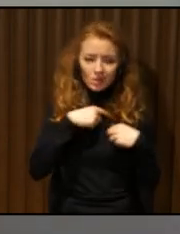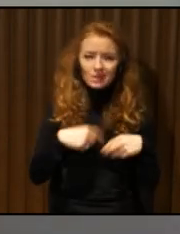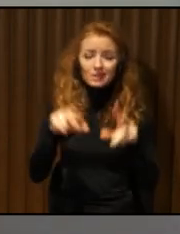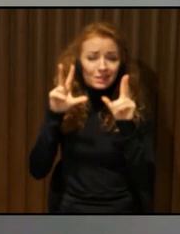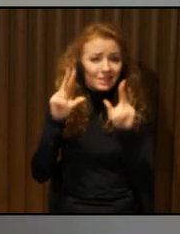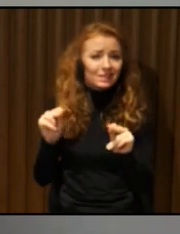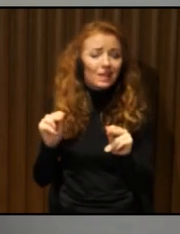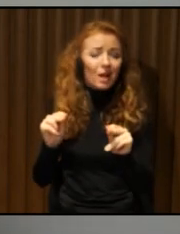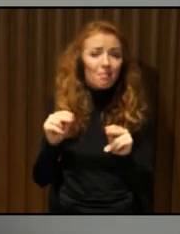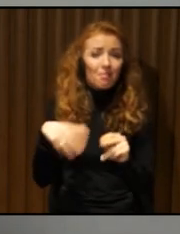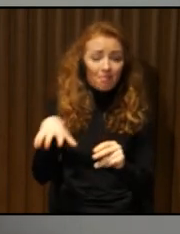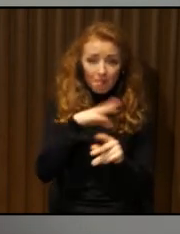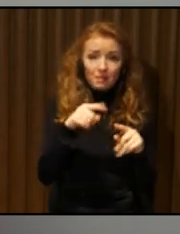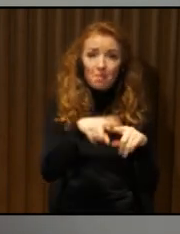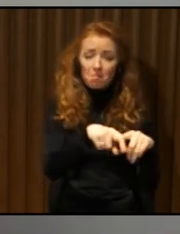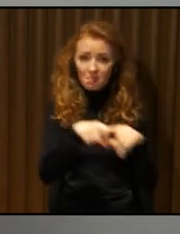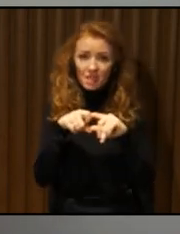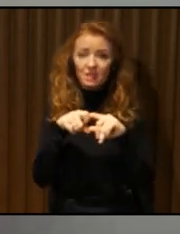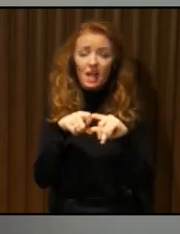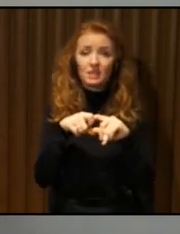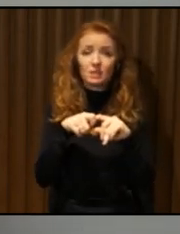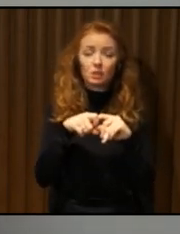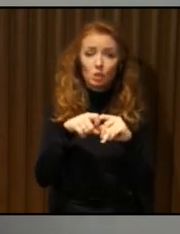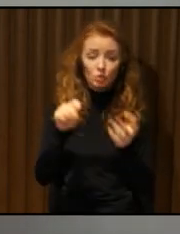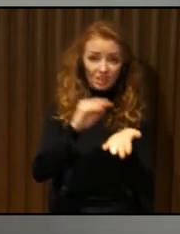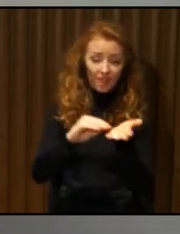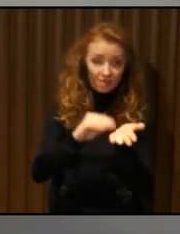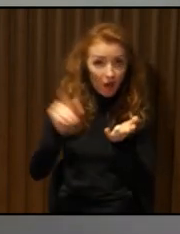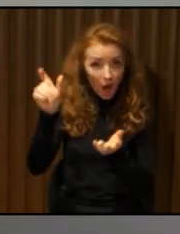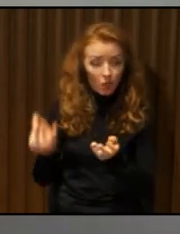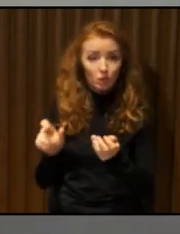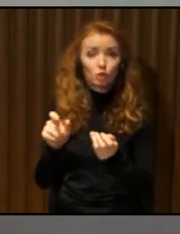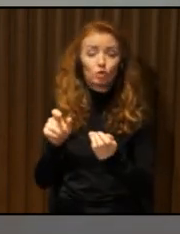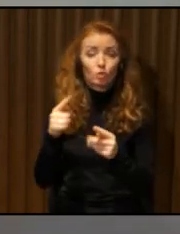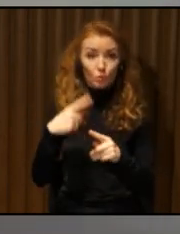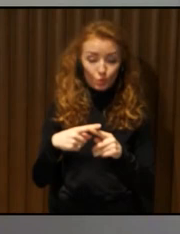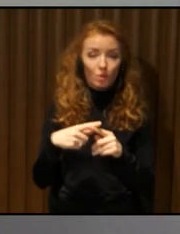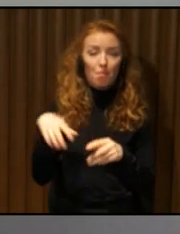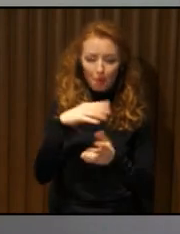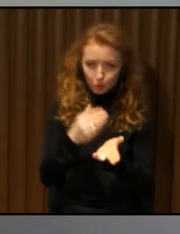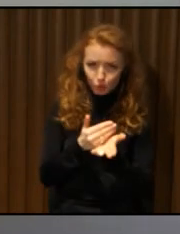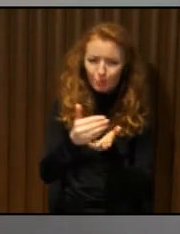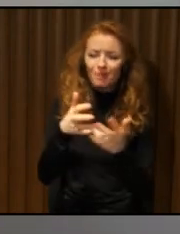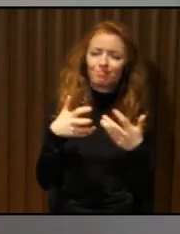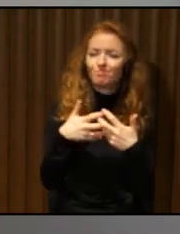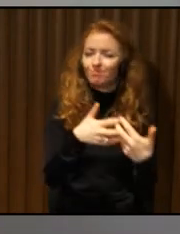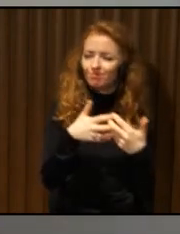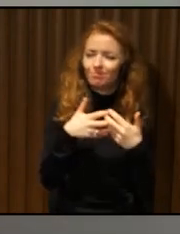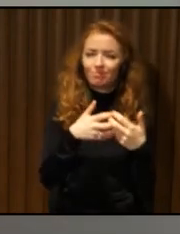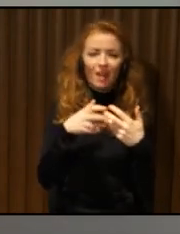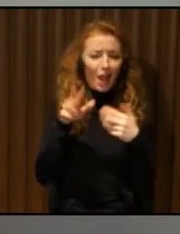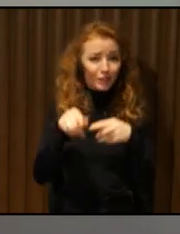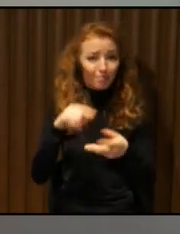in McCann, we struggled so hard to get the project out, and we didn't give up.